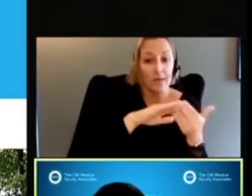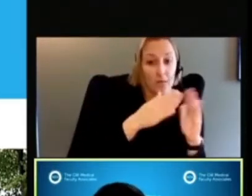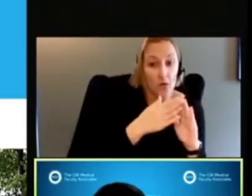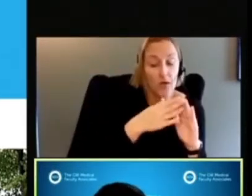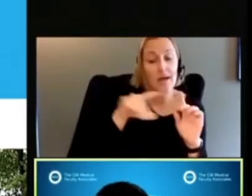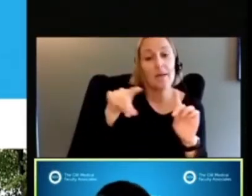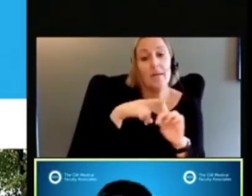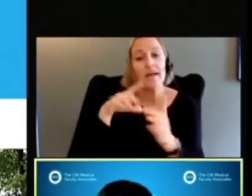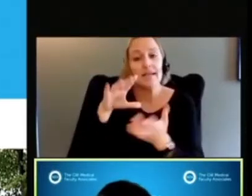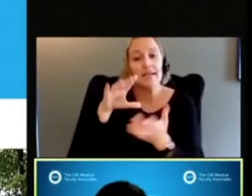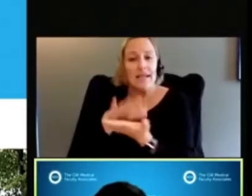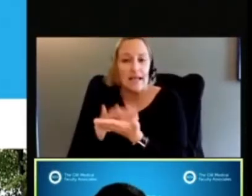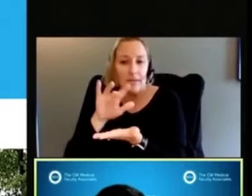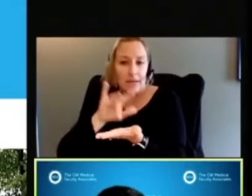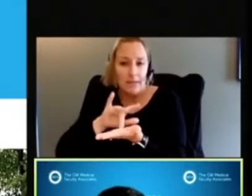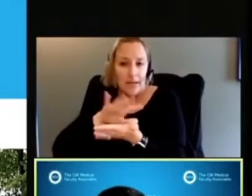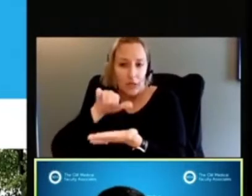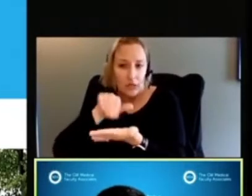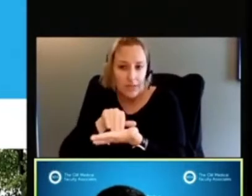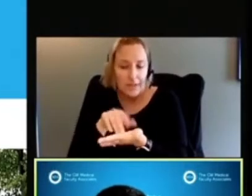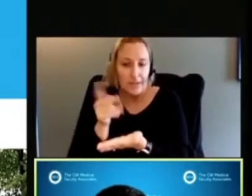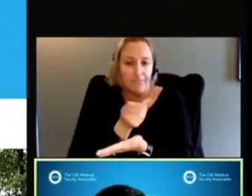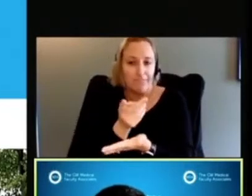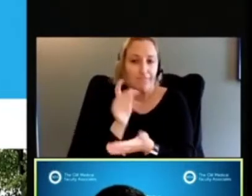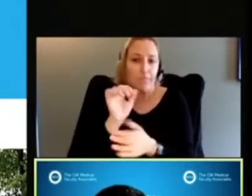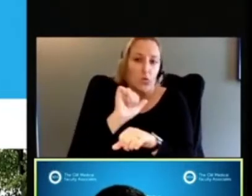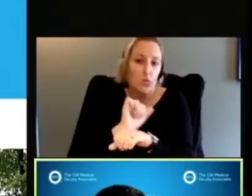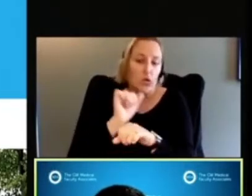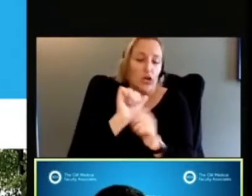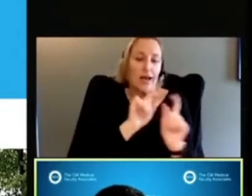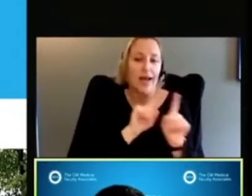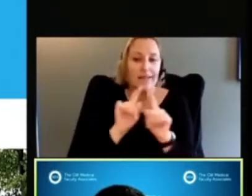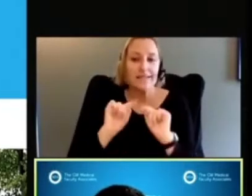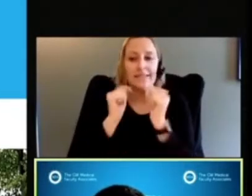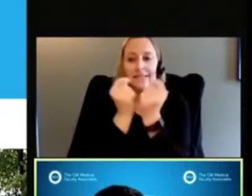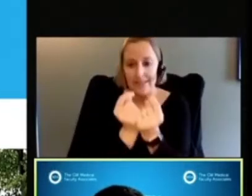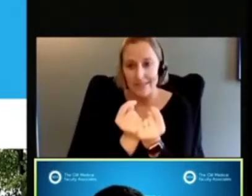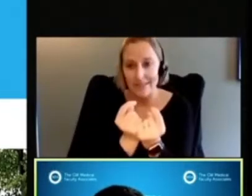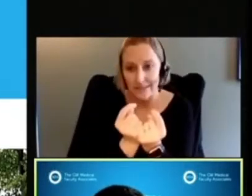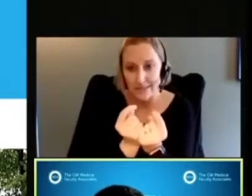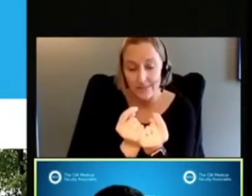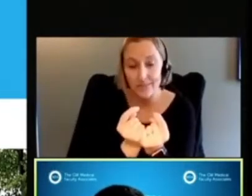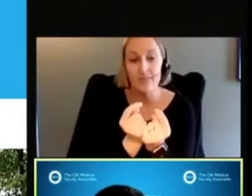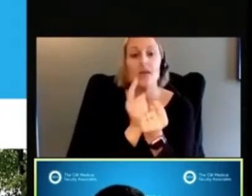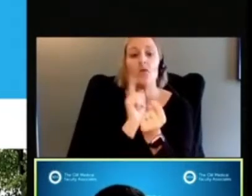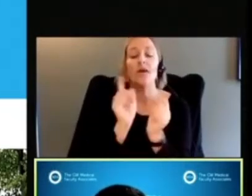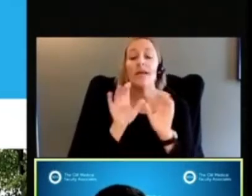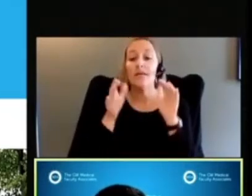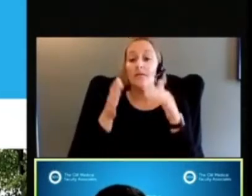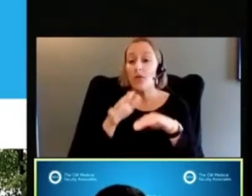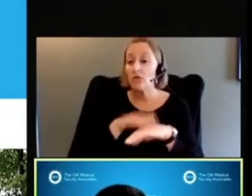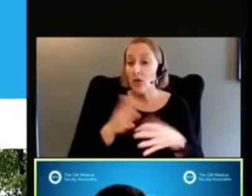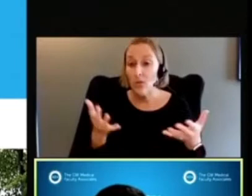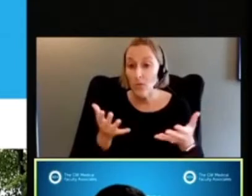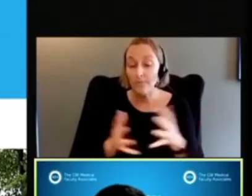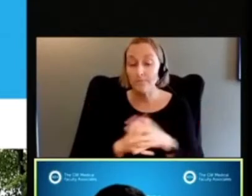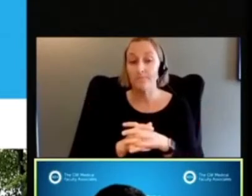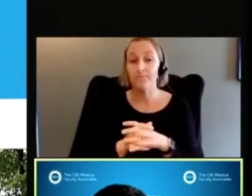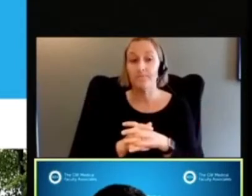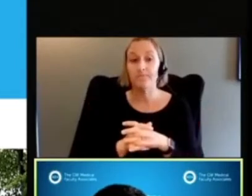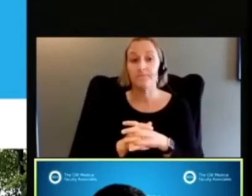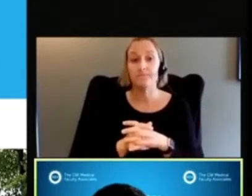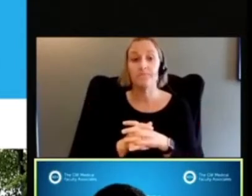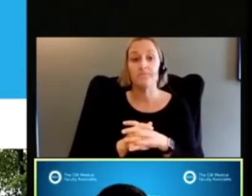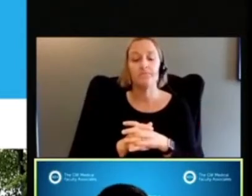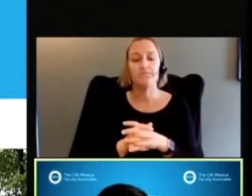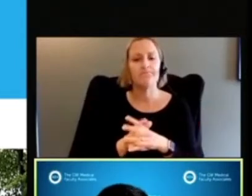academic medical center to work as a team. And we really focus on meeting our DC